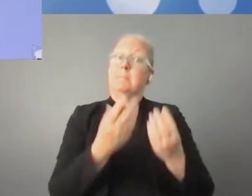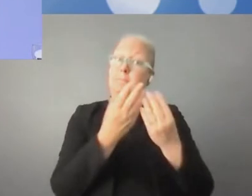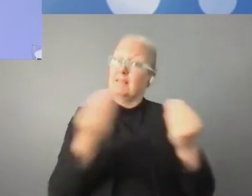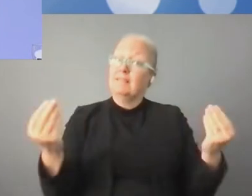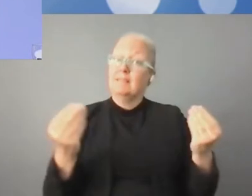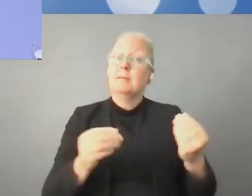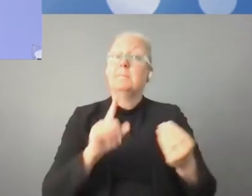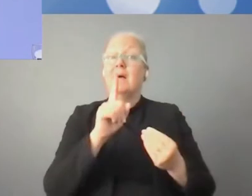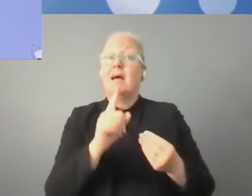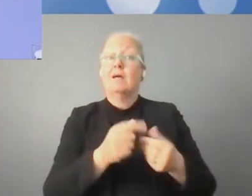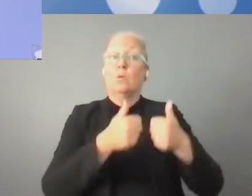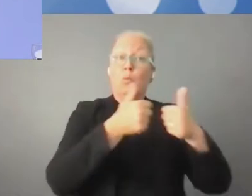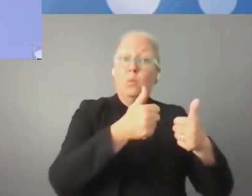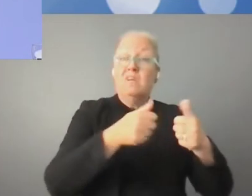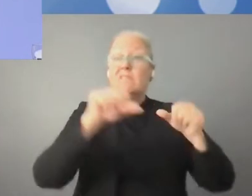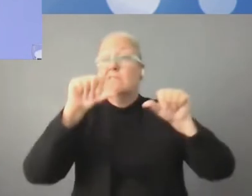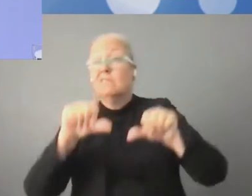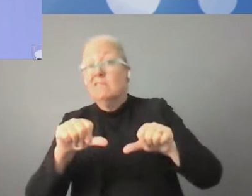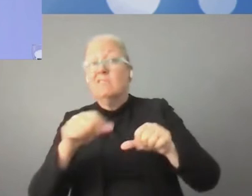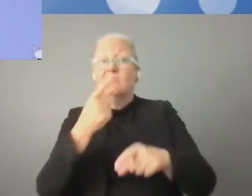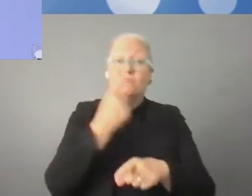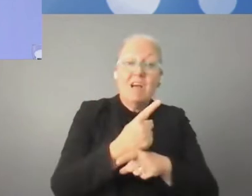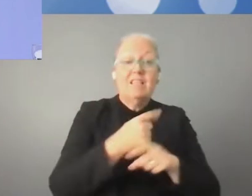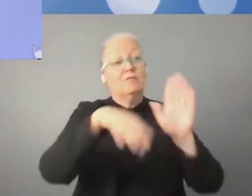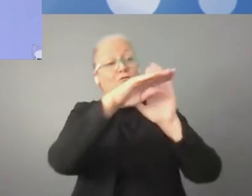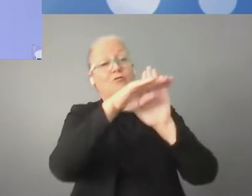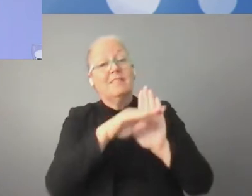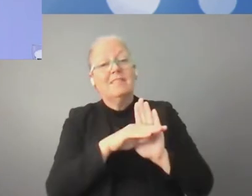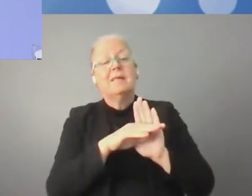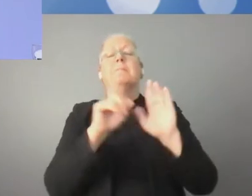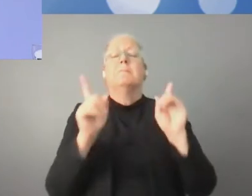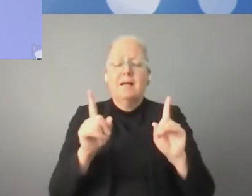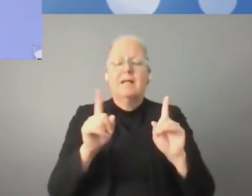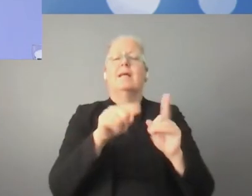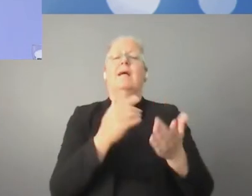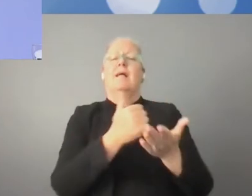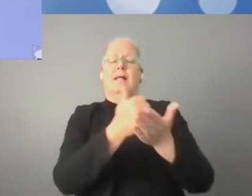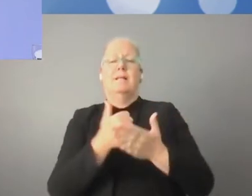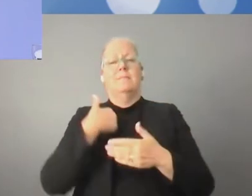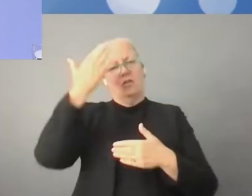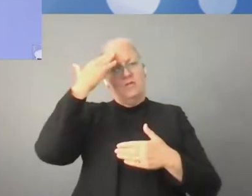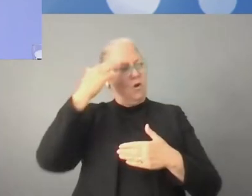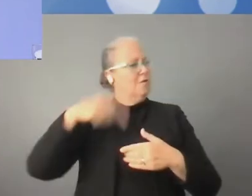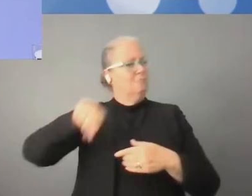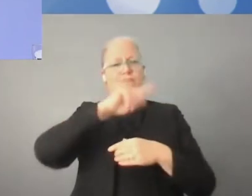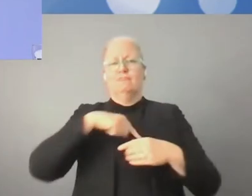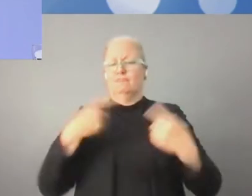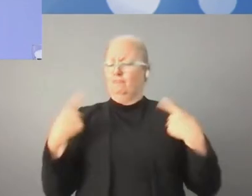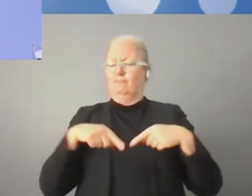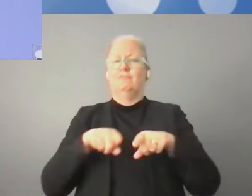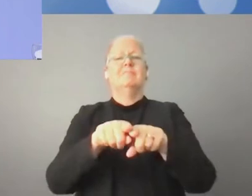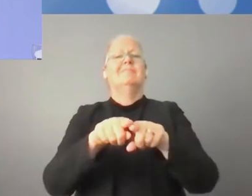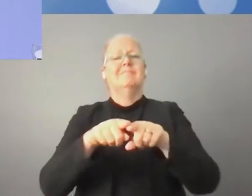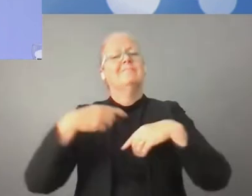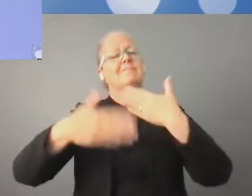the good rules which will help us to progress together and for people to have you know their dignity respected